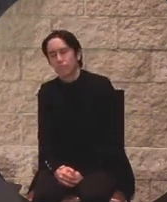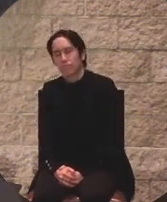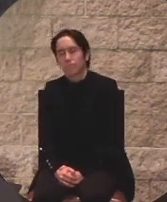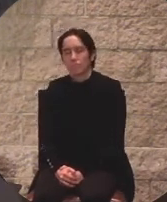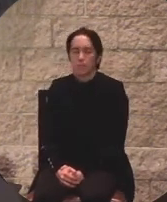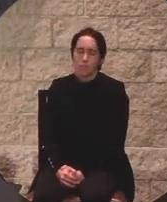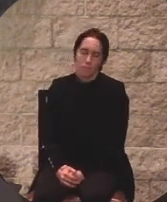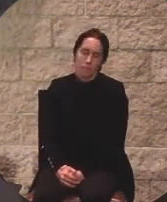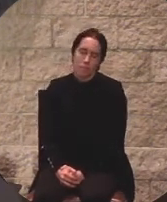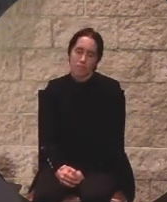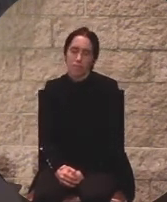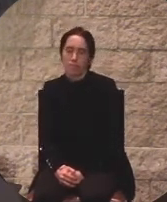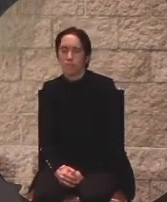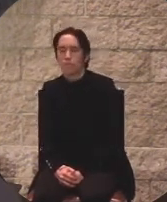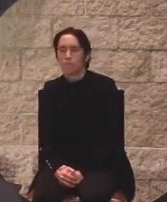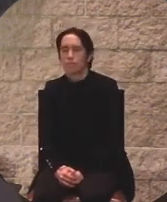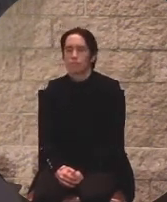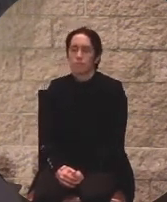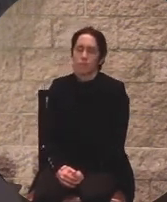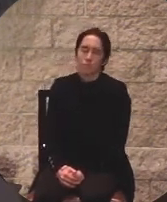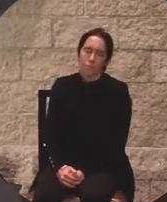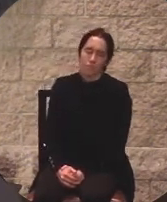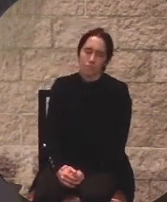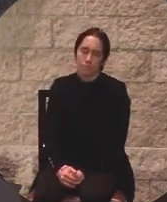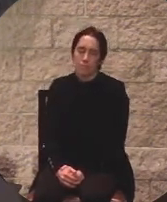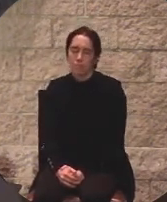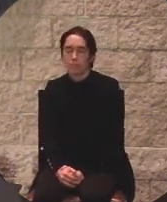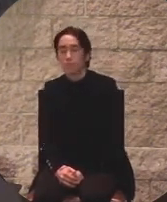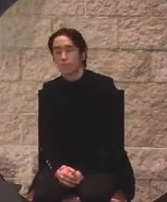much love in